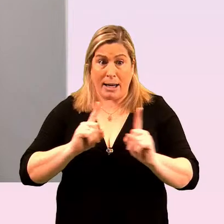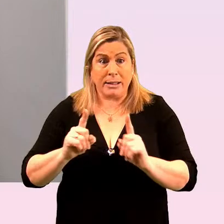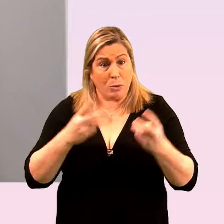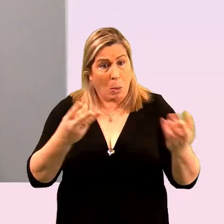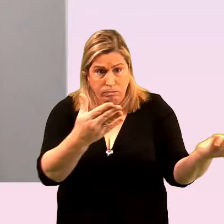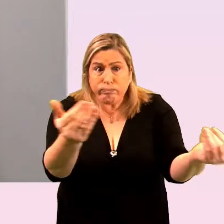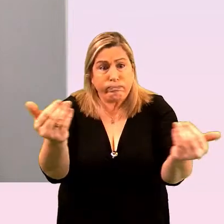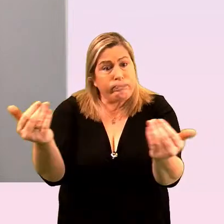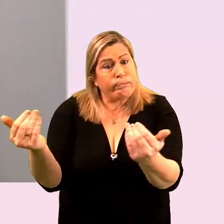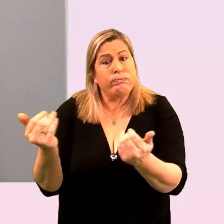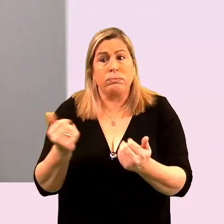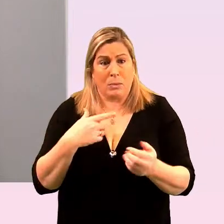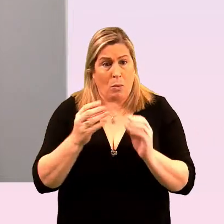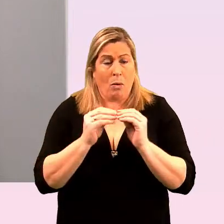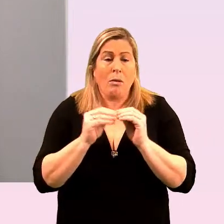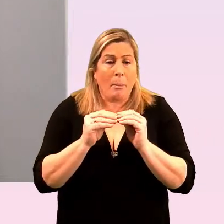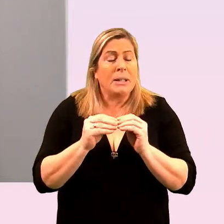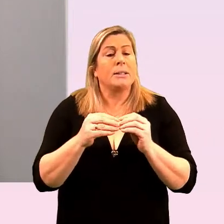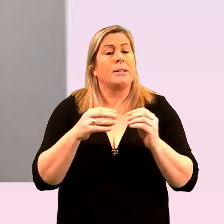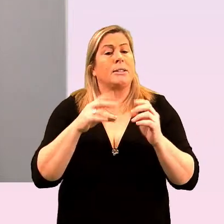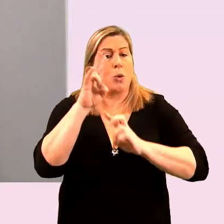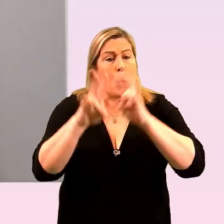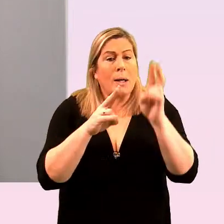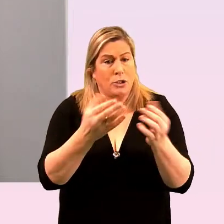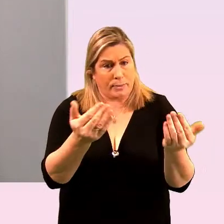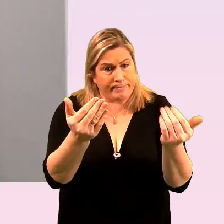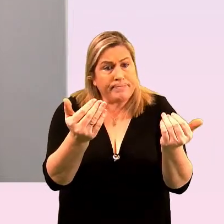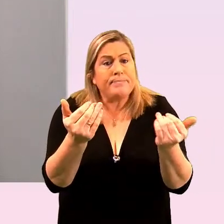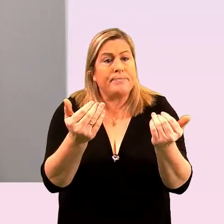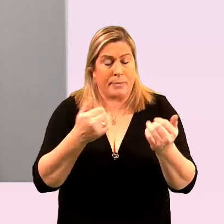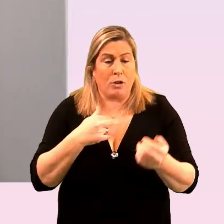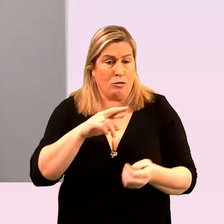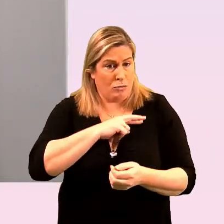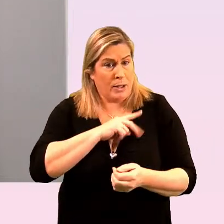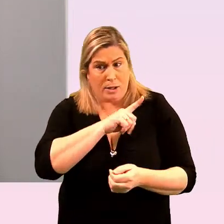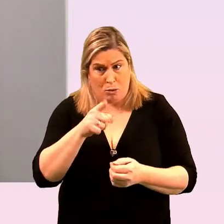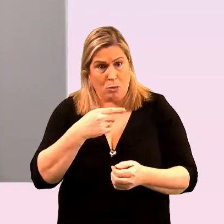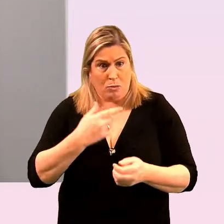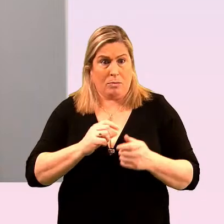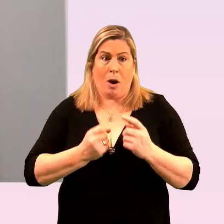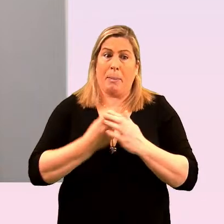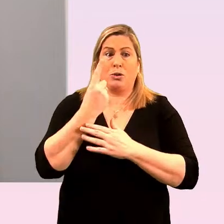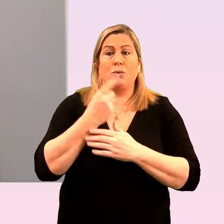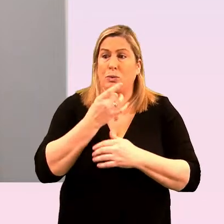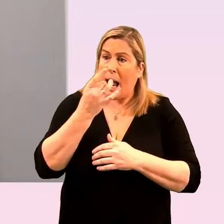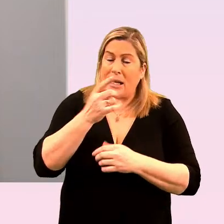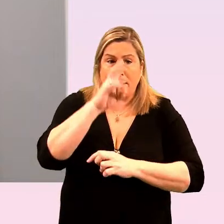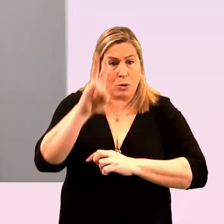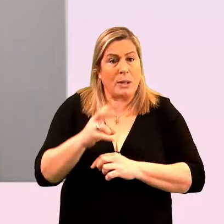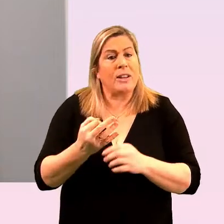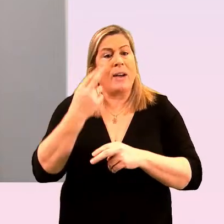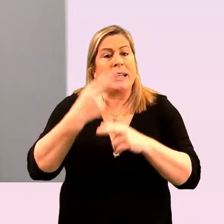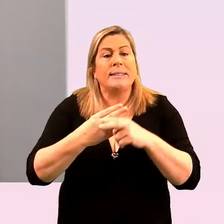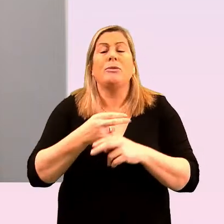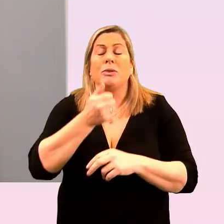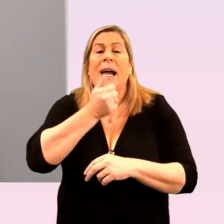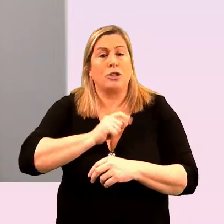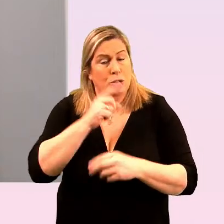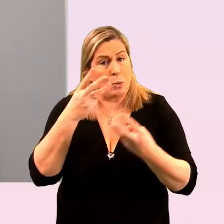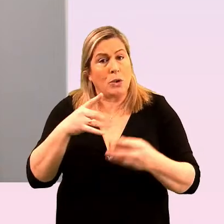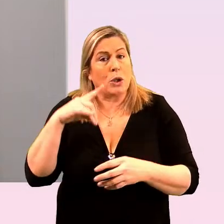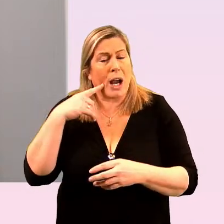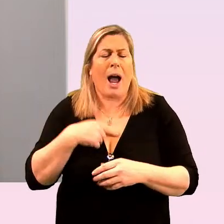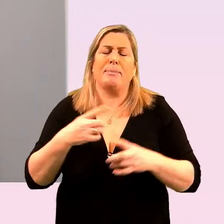Please send in your comments, send in your questions. This is the time to really ask the questions and find out the answers that you really want to hear.